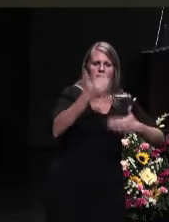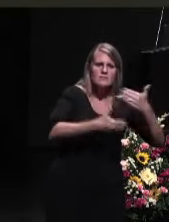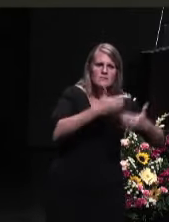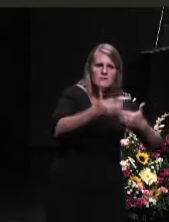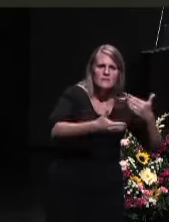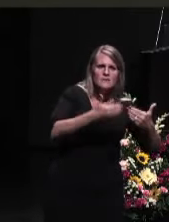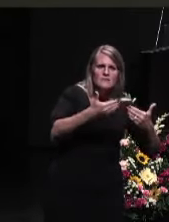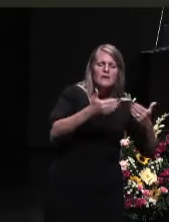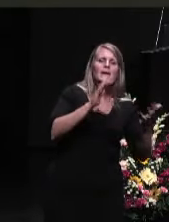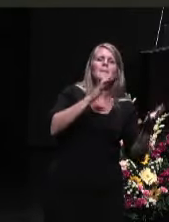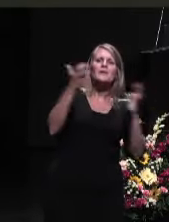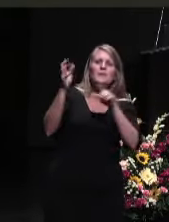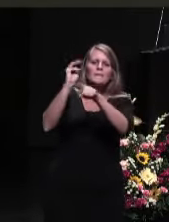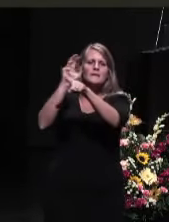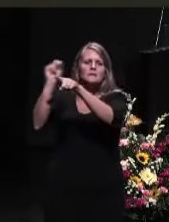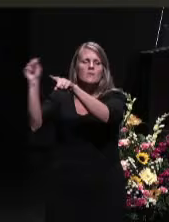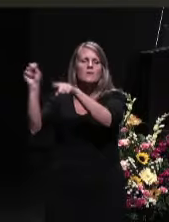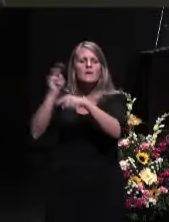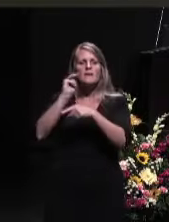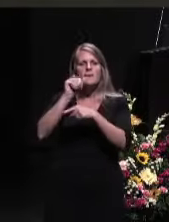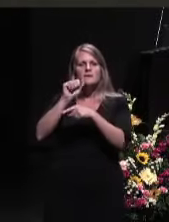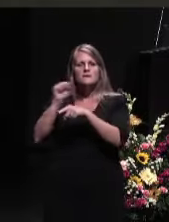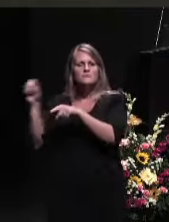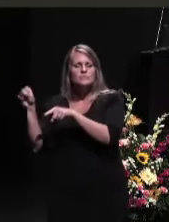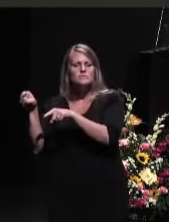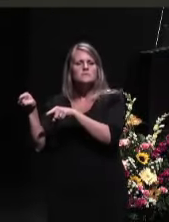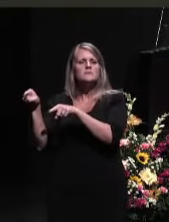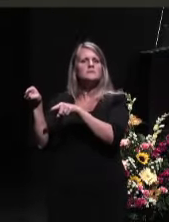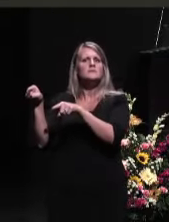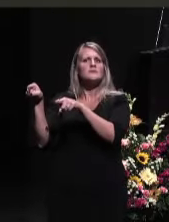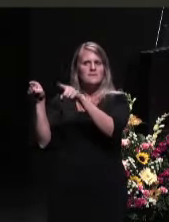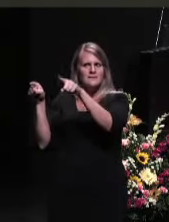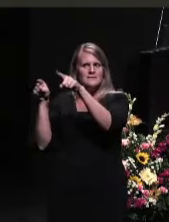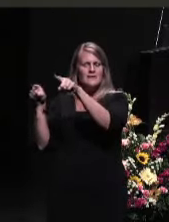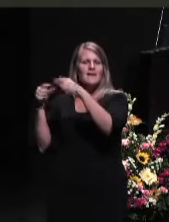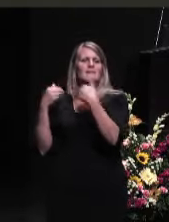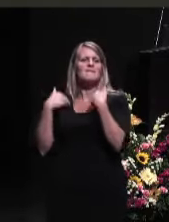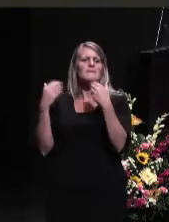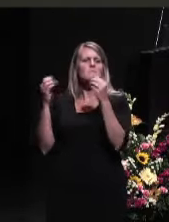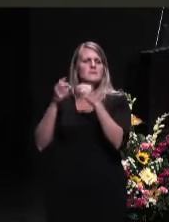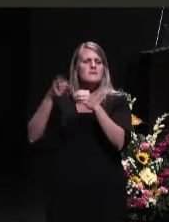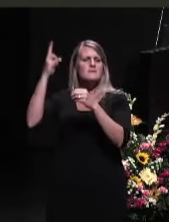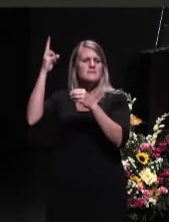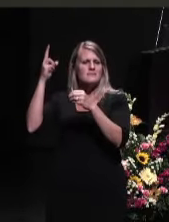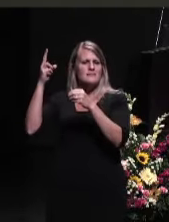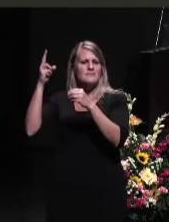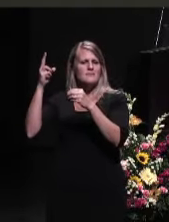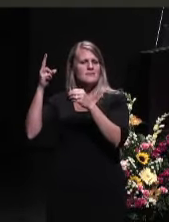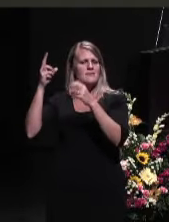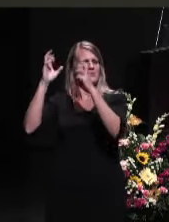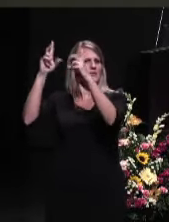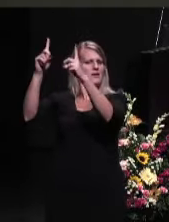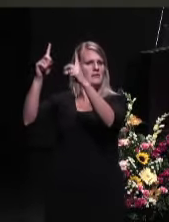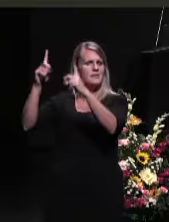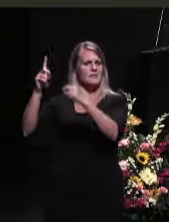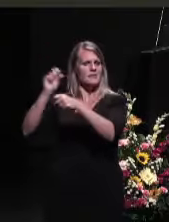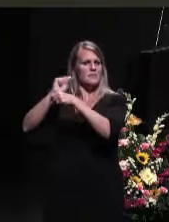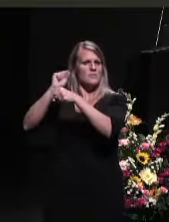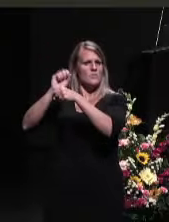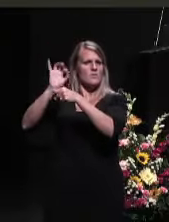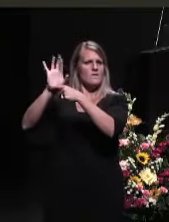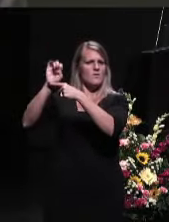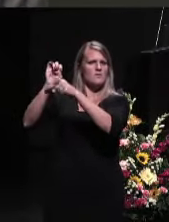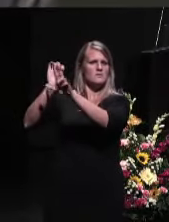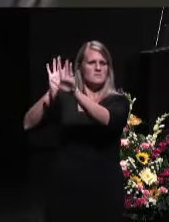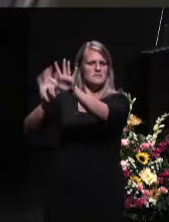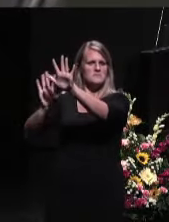Minnesota, Massachusetts, and other states where you have a higher achievement, a higher educated population for a number of